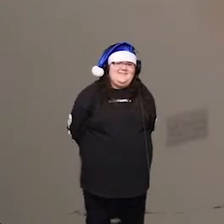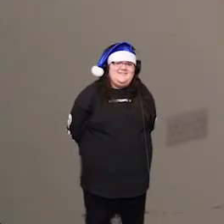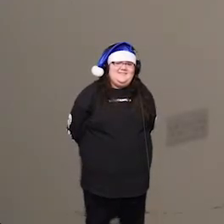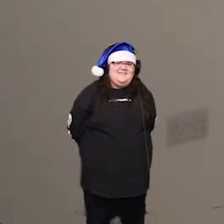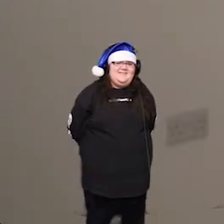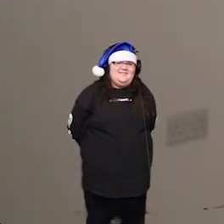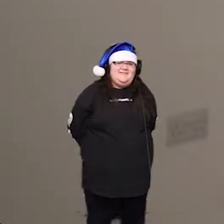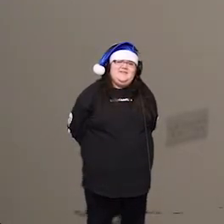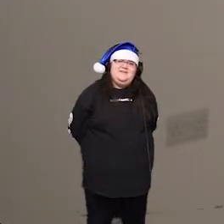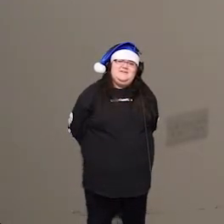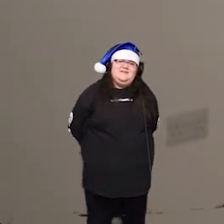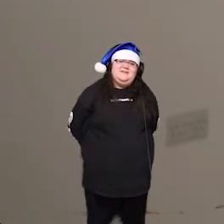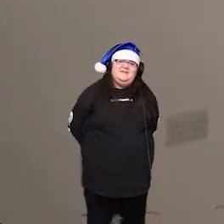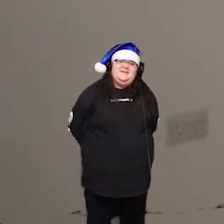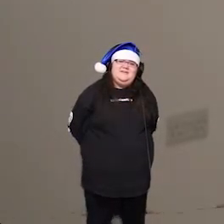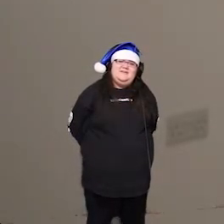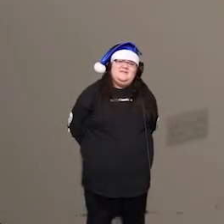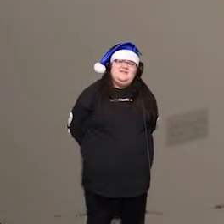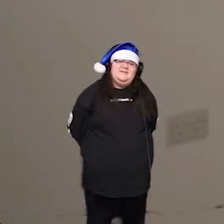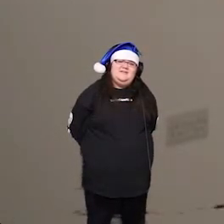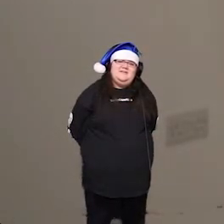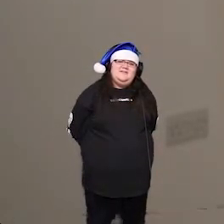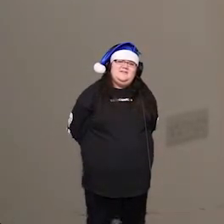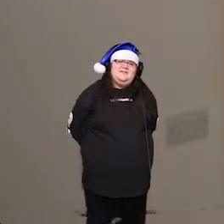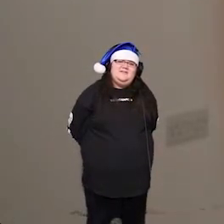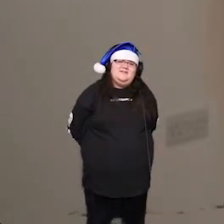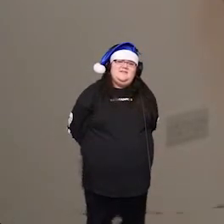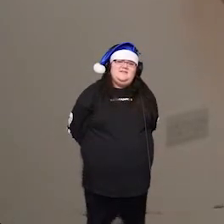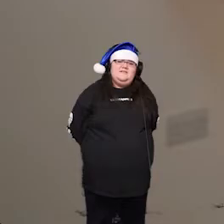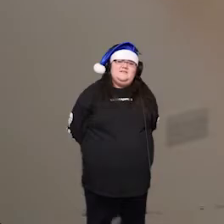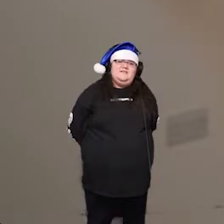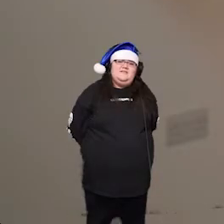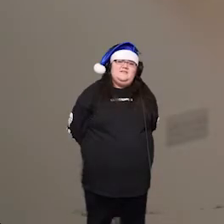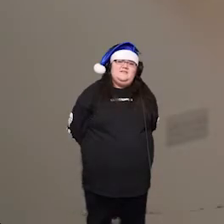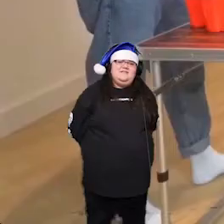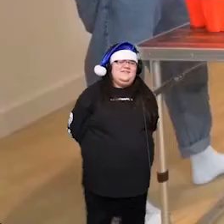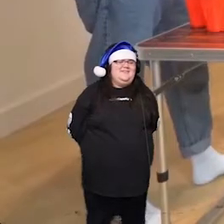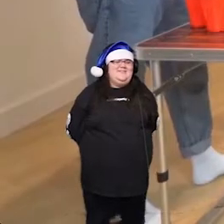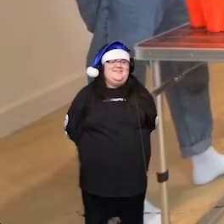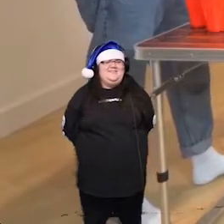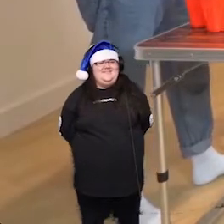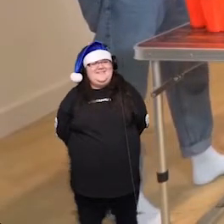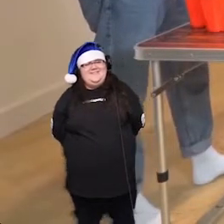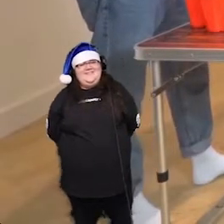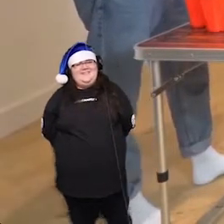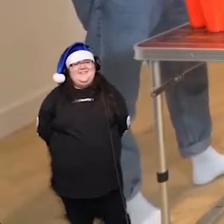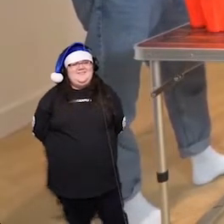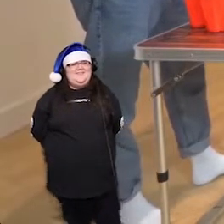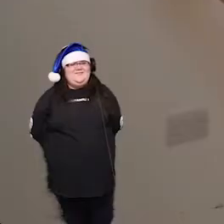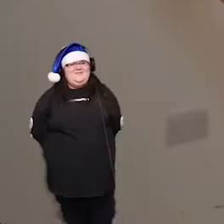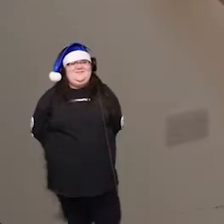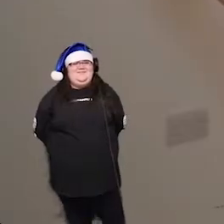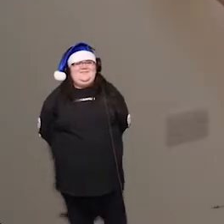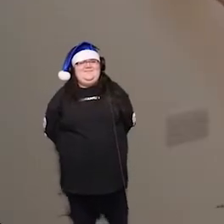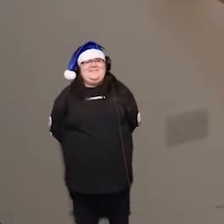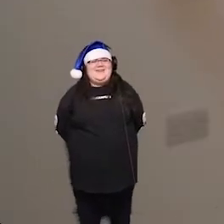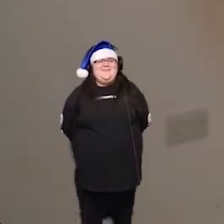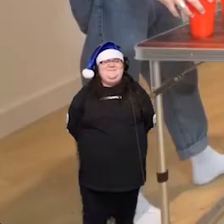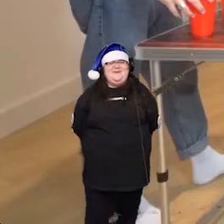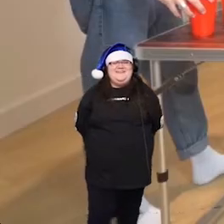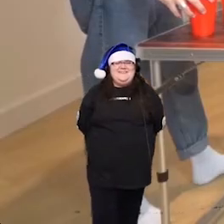been engaged before she met Gavin? Three. Oh, five. Fuck off! Five. Busy yeah. Woman. Busy